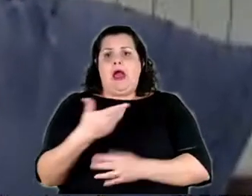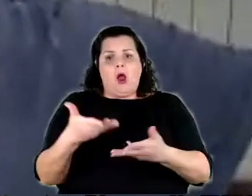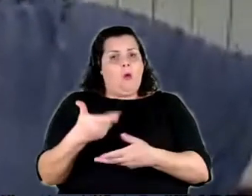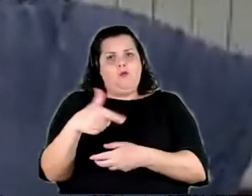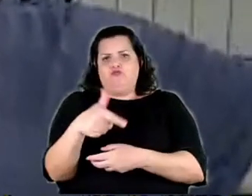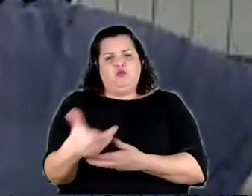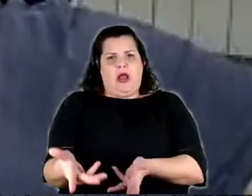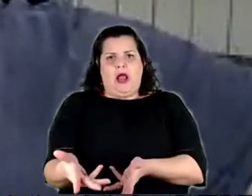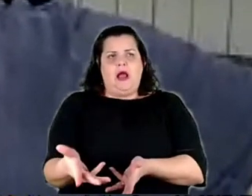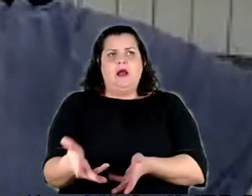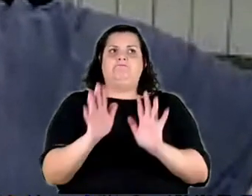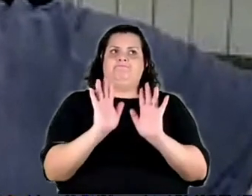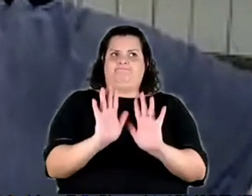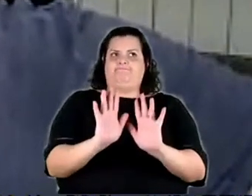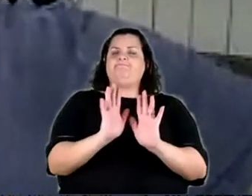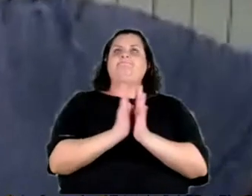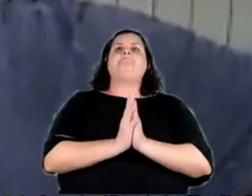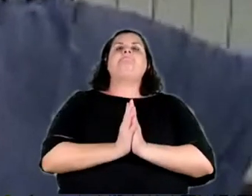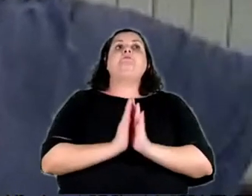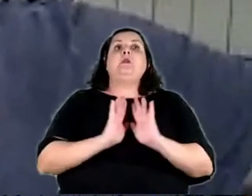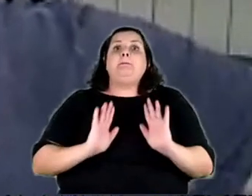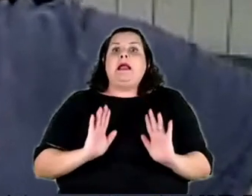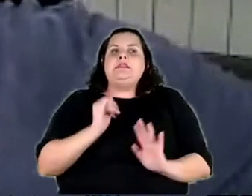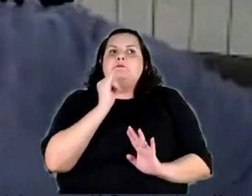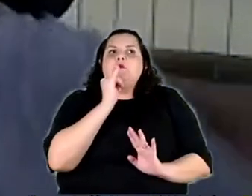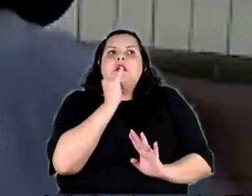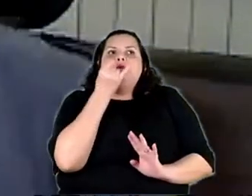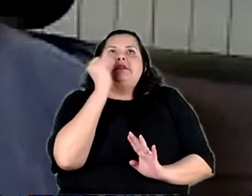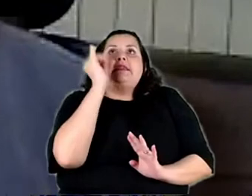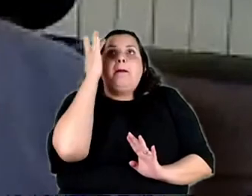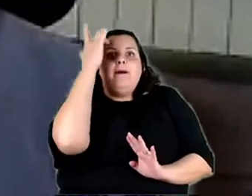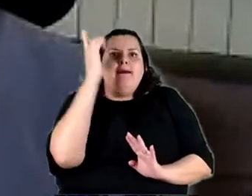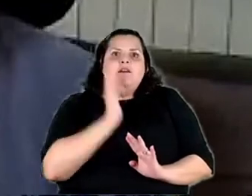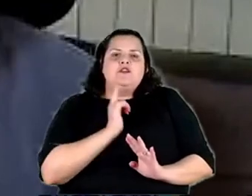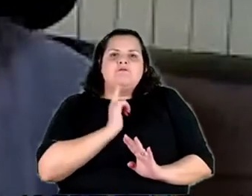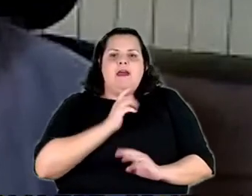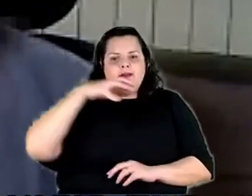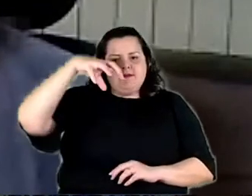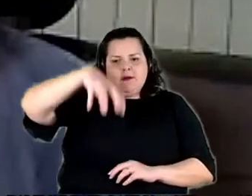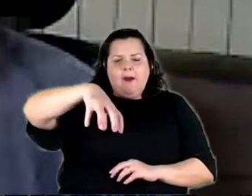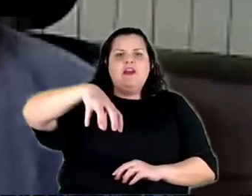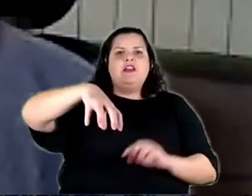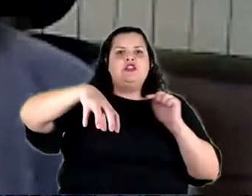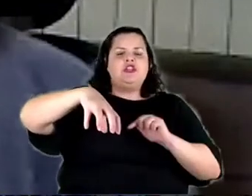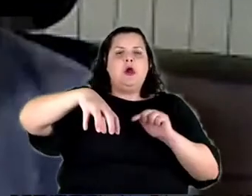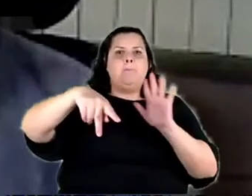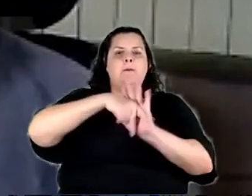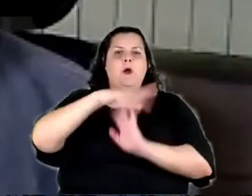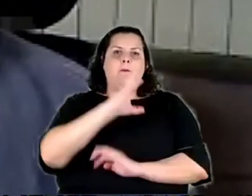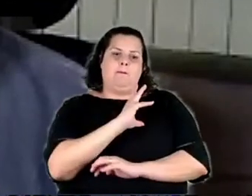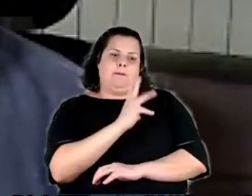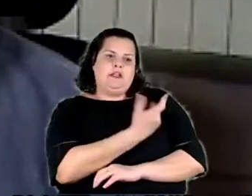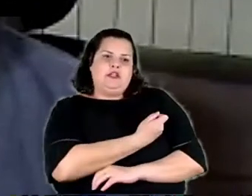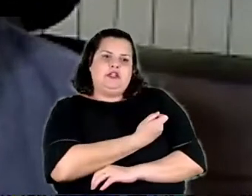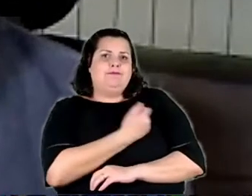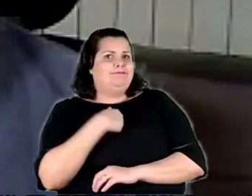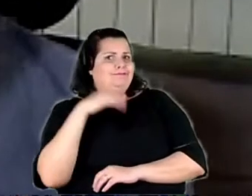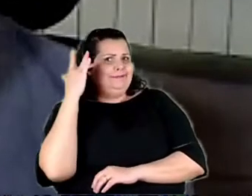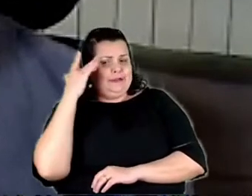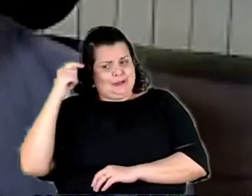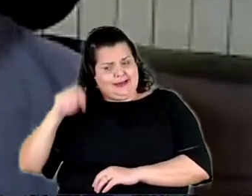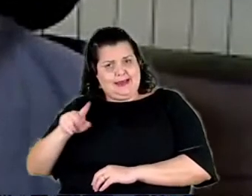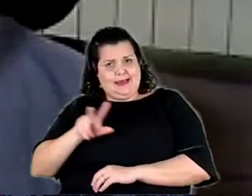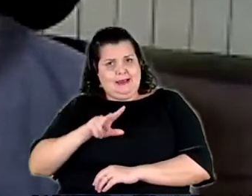Gaza on the next hill. This would turn into Gaza. That's what most Israelis believe. I believe that. And